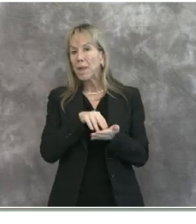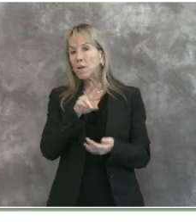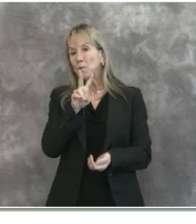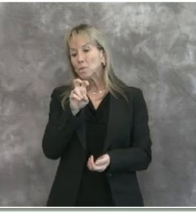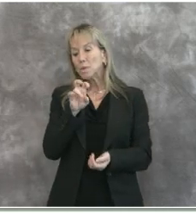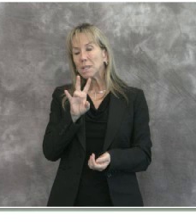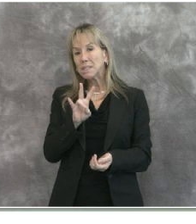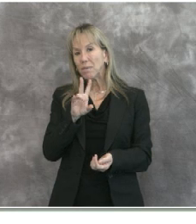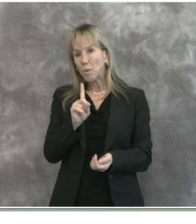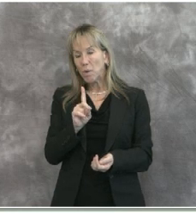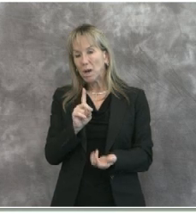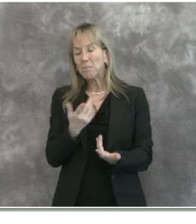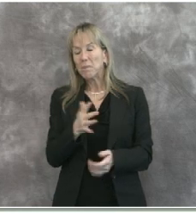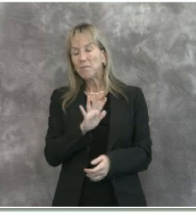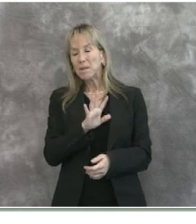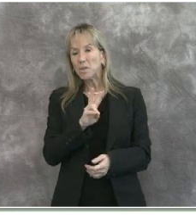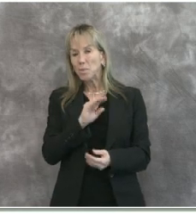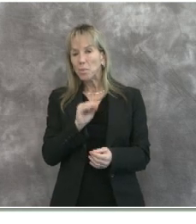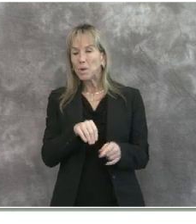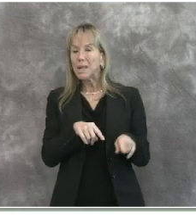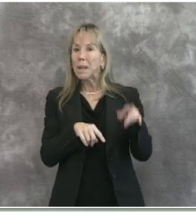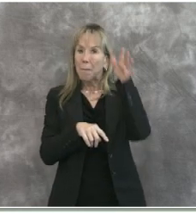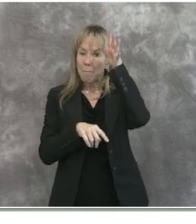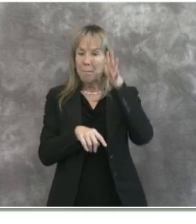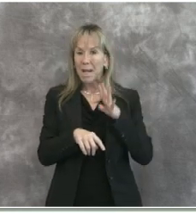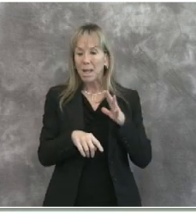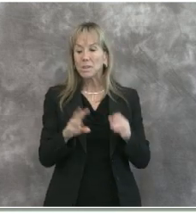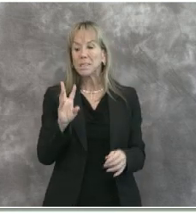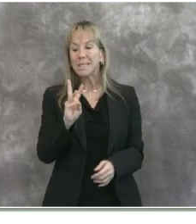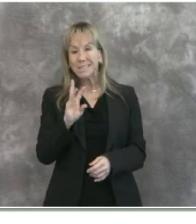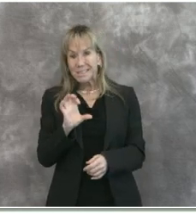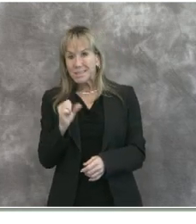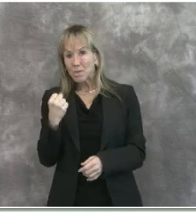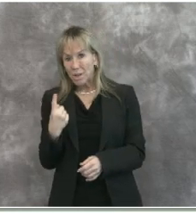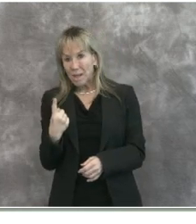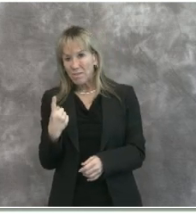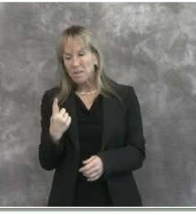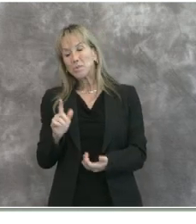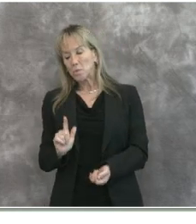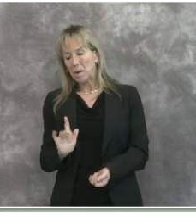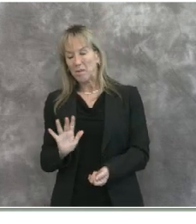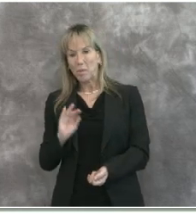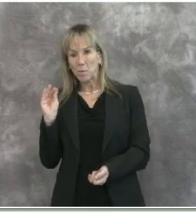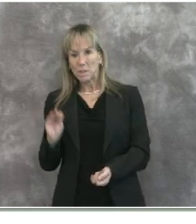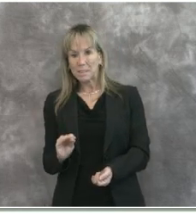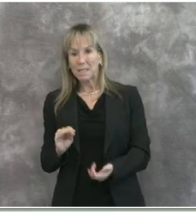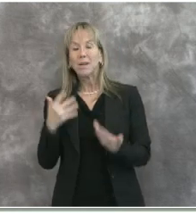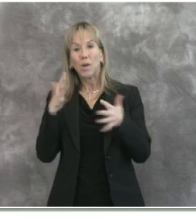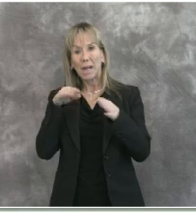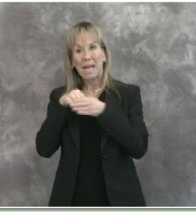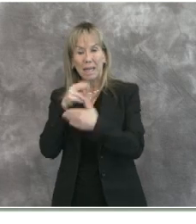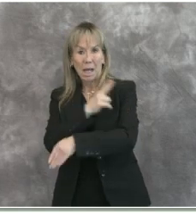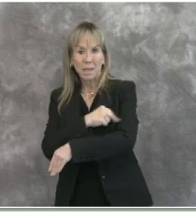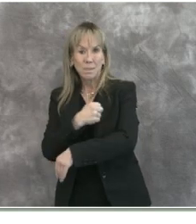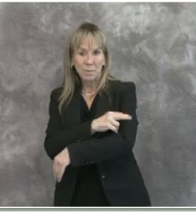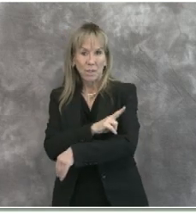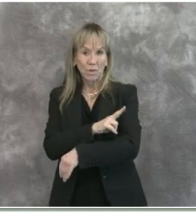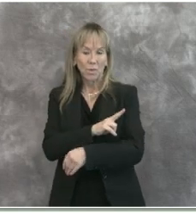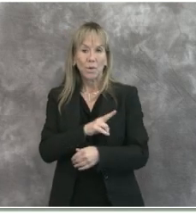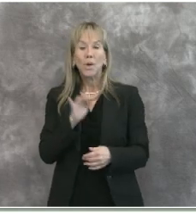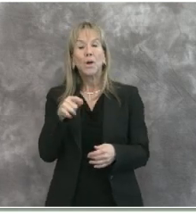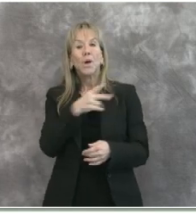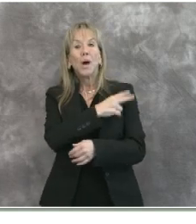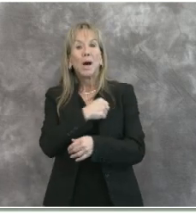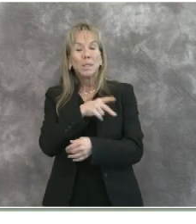1,271 cases, or 51%, are males. 611, or 25% of the cases, have been hospitalized. And this